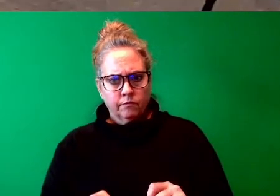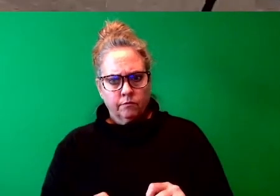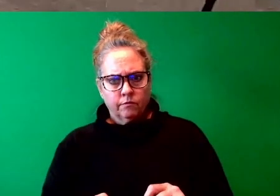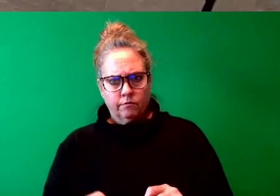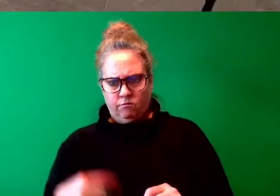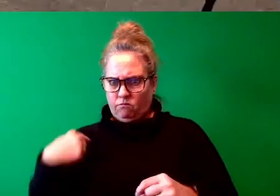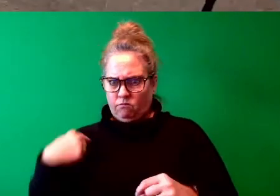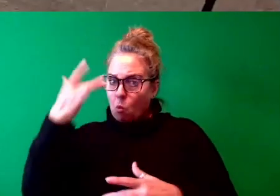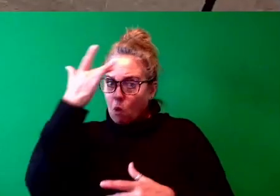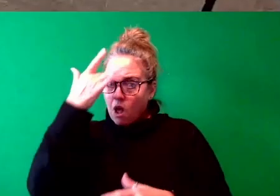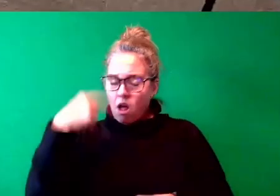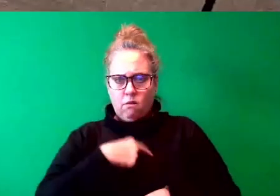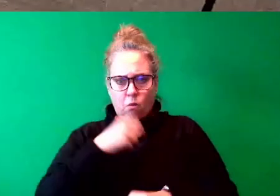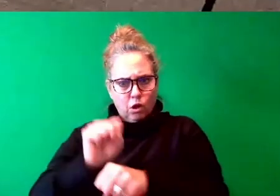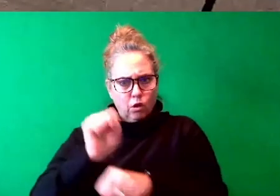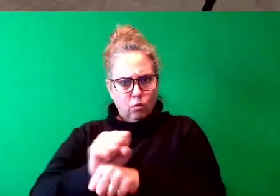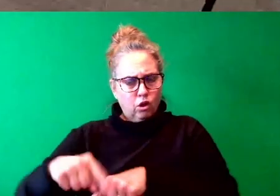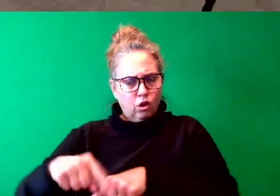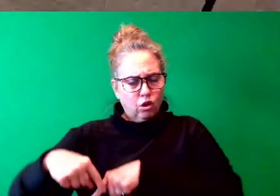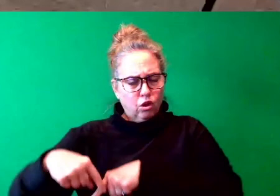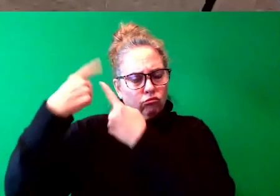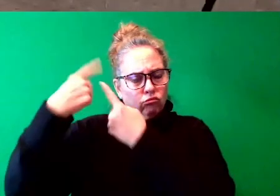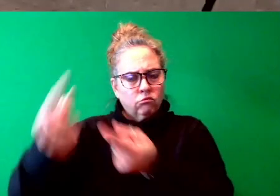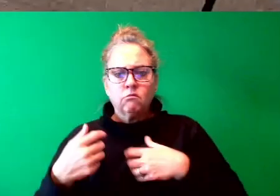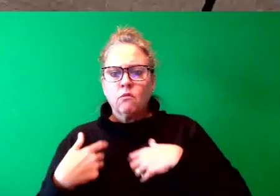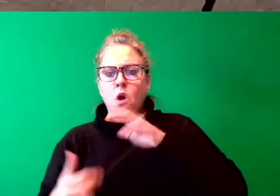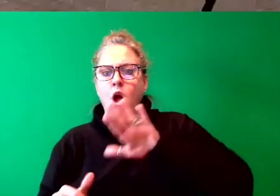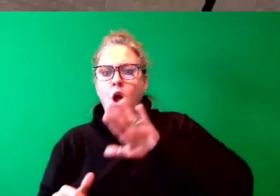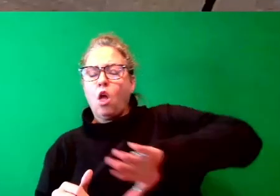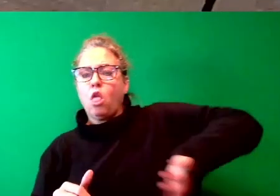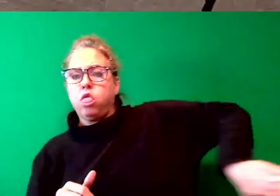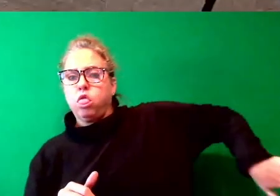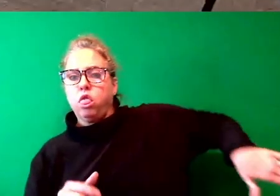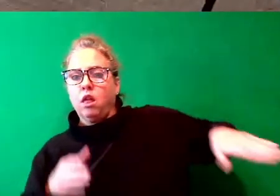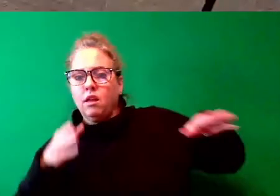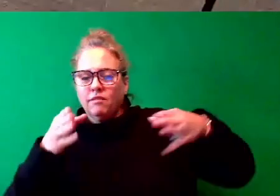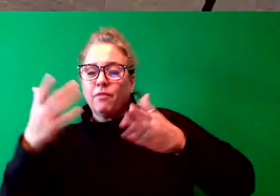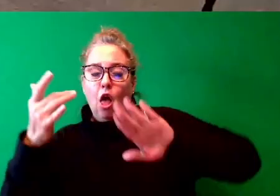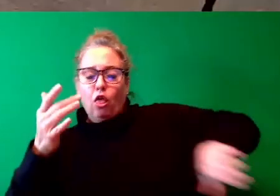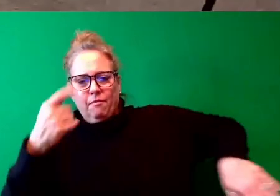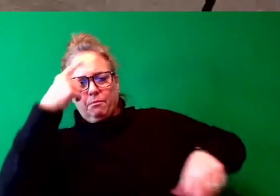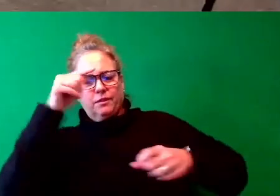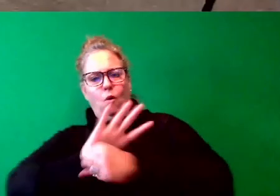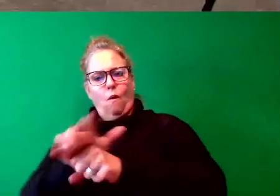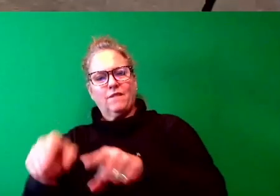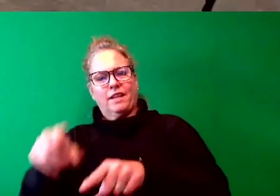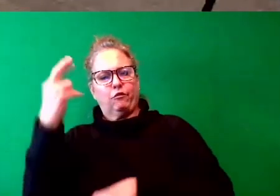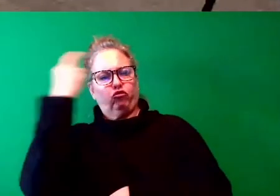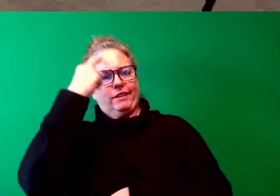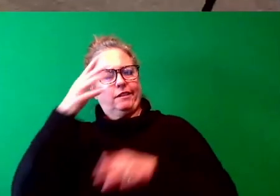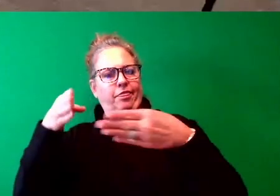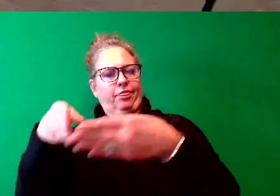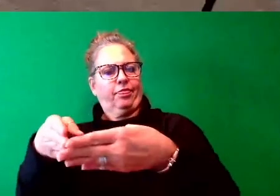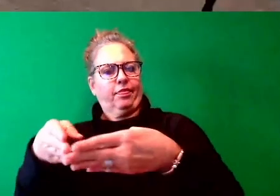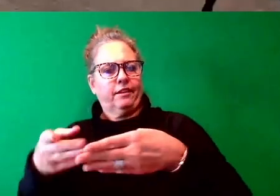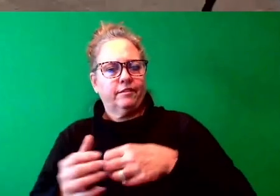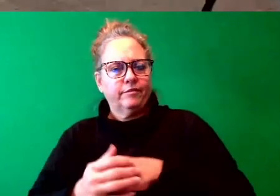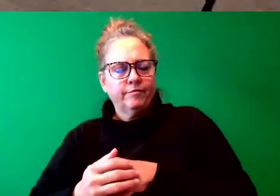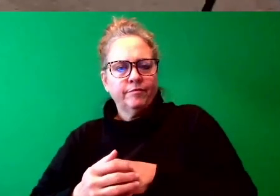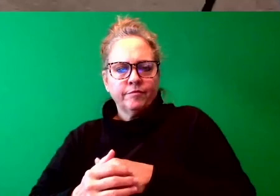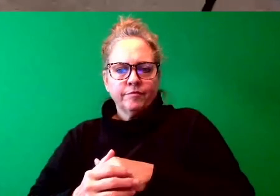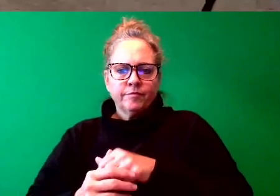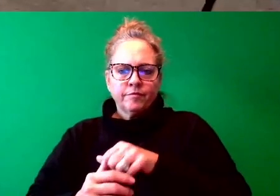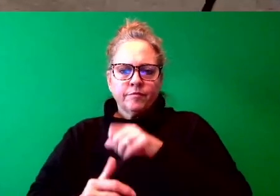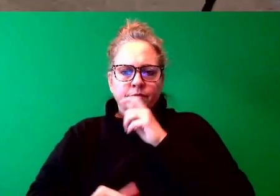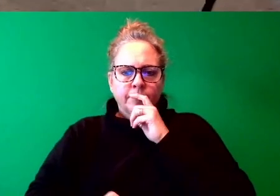dominating much of what we do, but we are in the process of, strategic planning with our indicators report, our community health